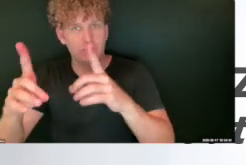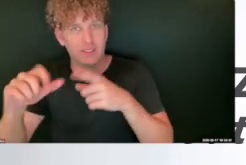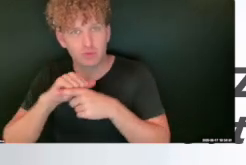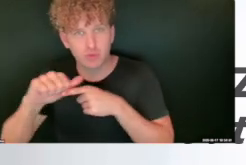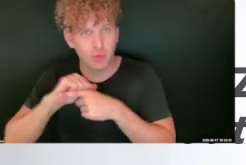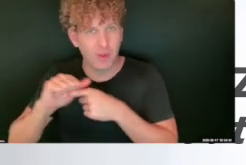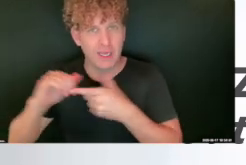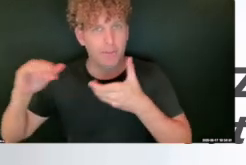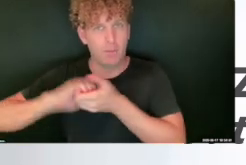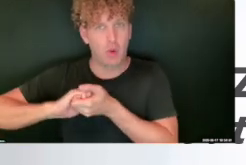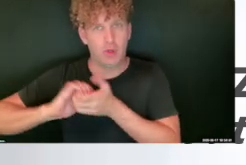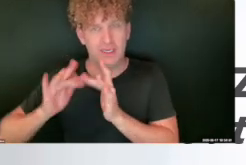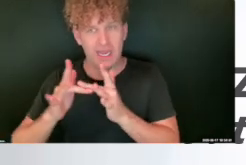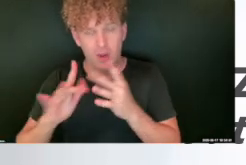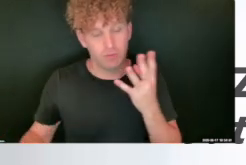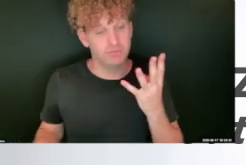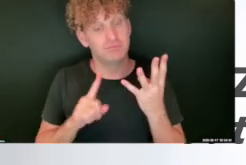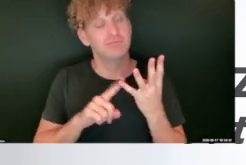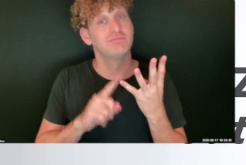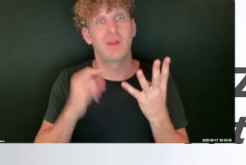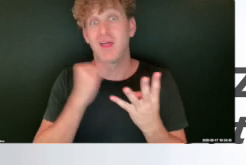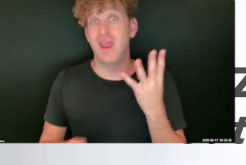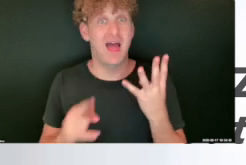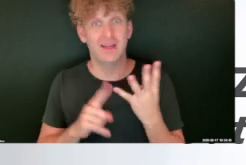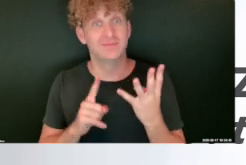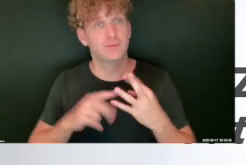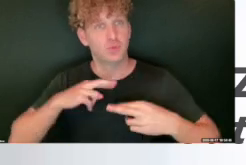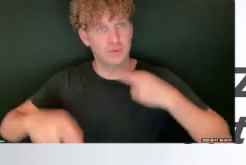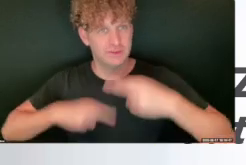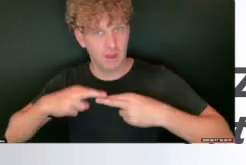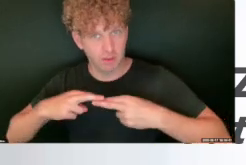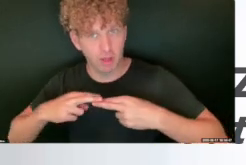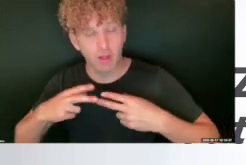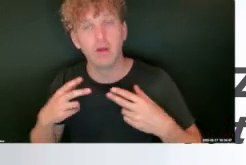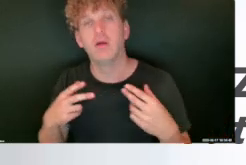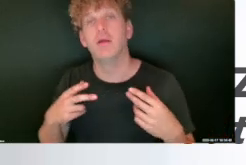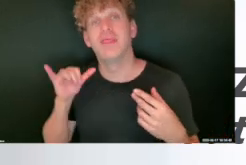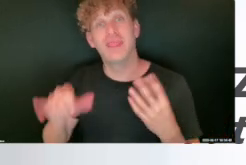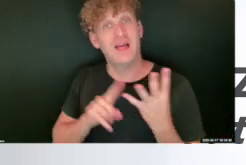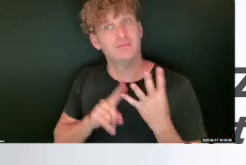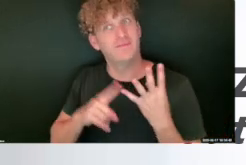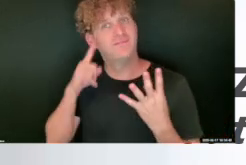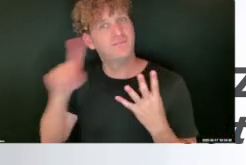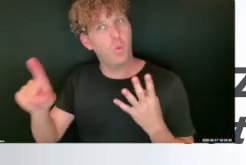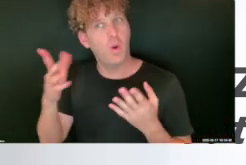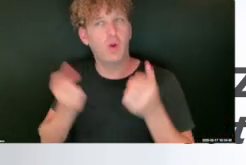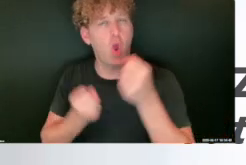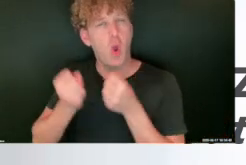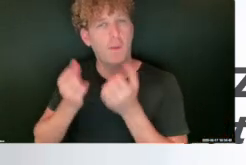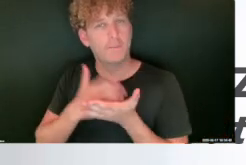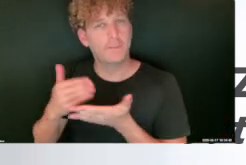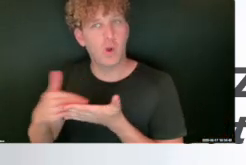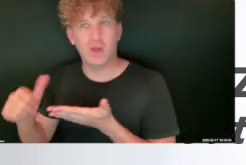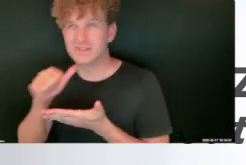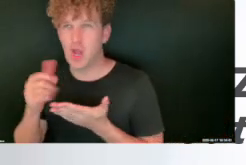be distributed to yet to be established recycling network within California when